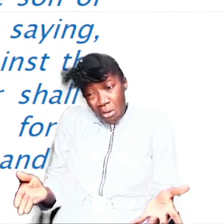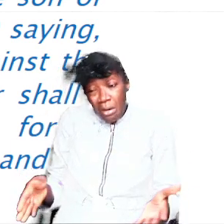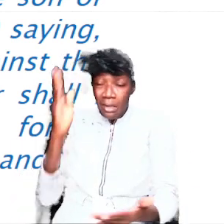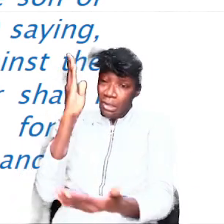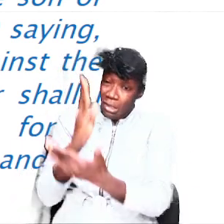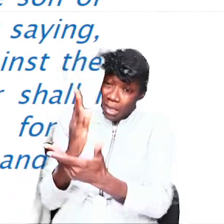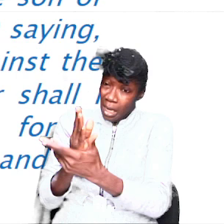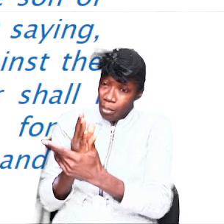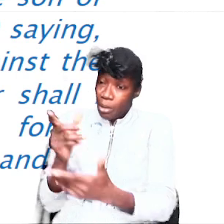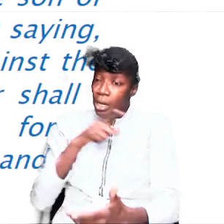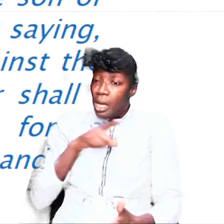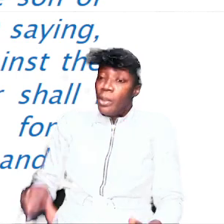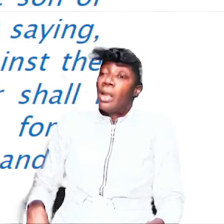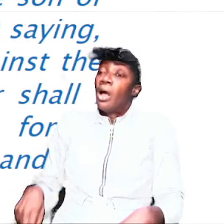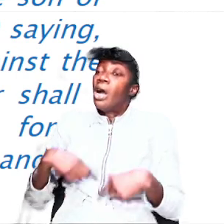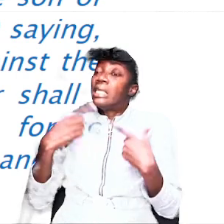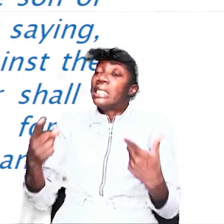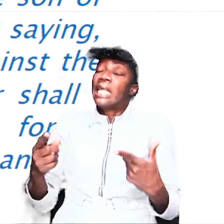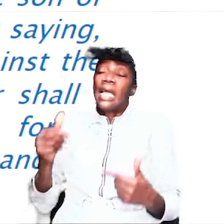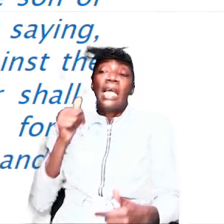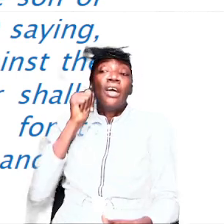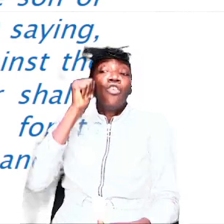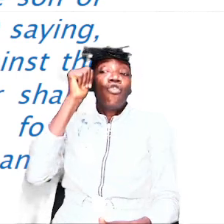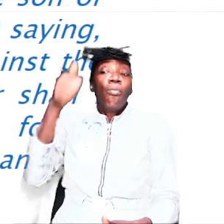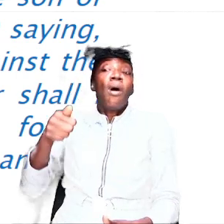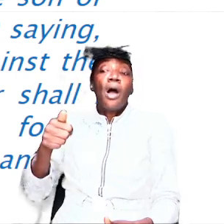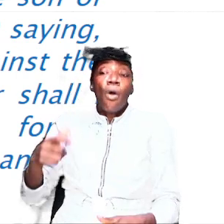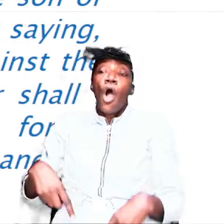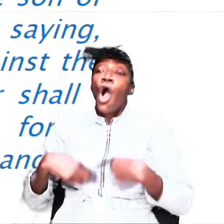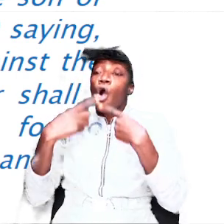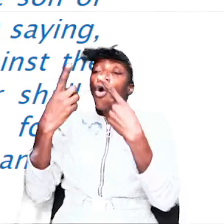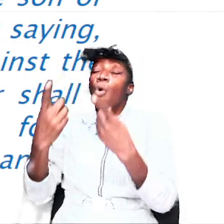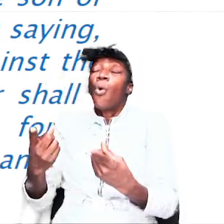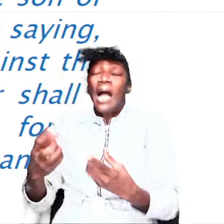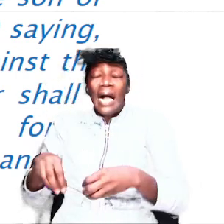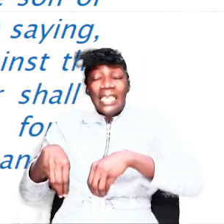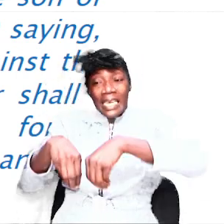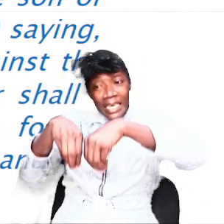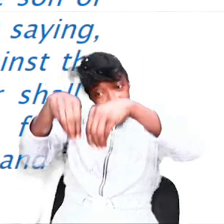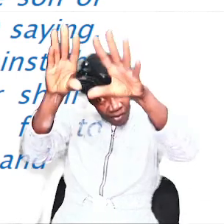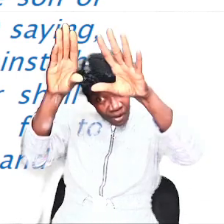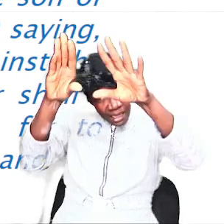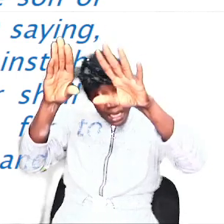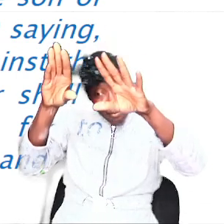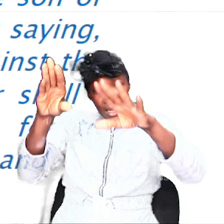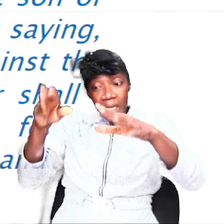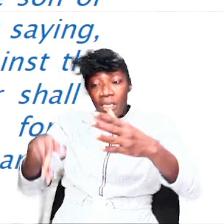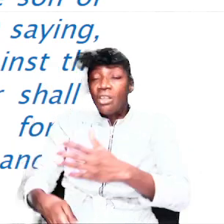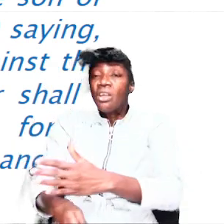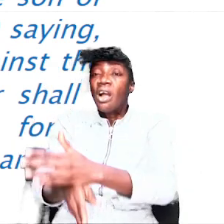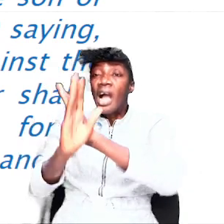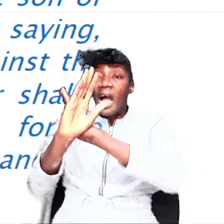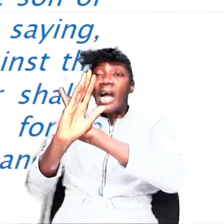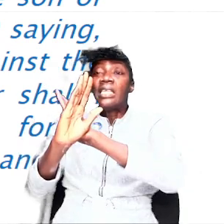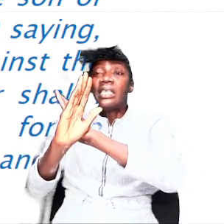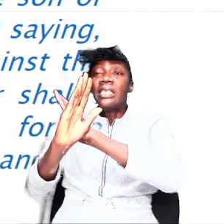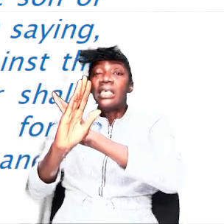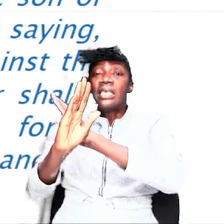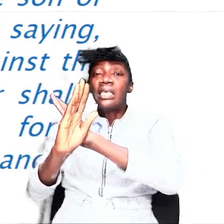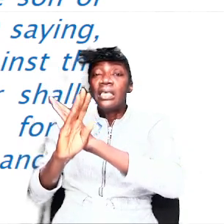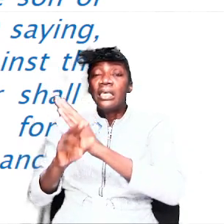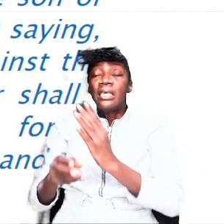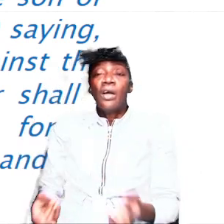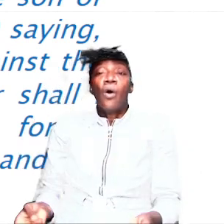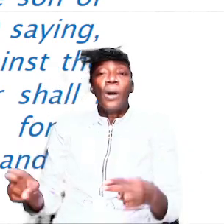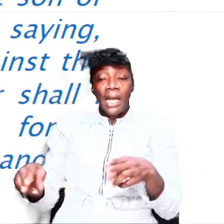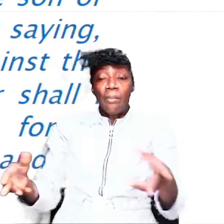up, for tomorrow I will deliver them into thy hand. So this is just a perfect example, because what happened here